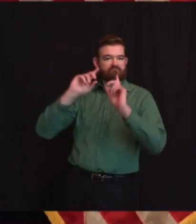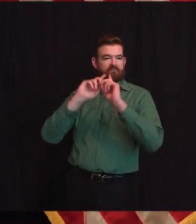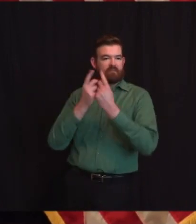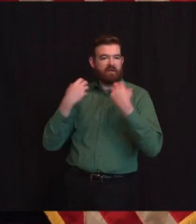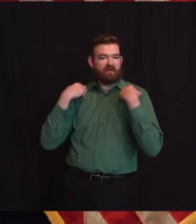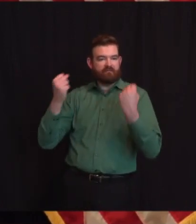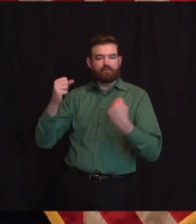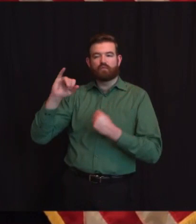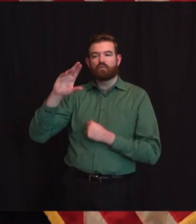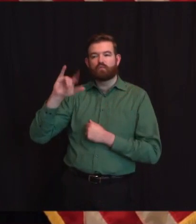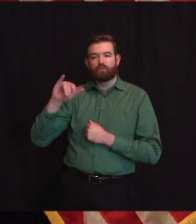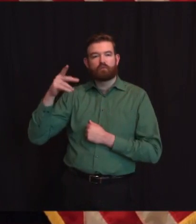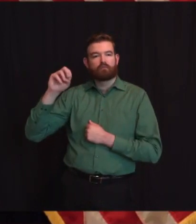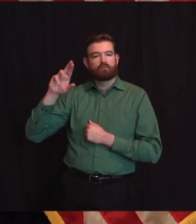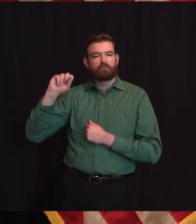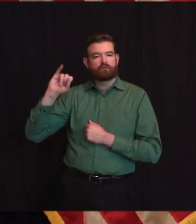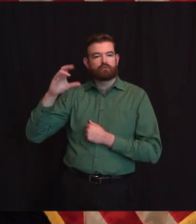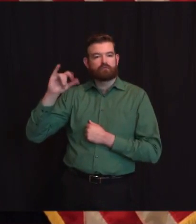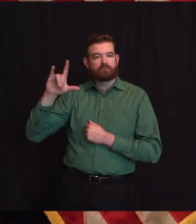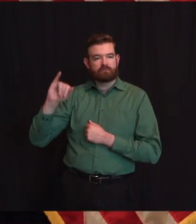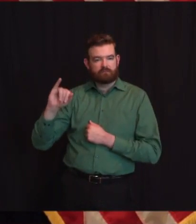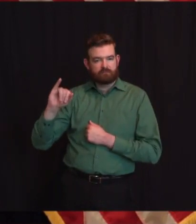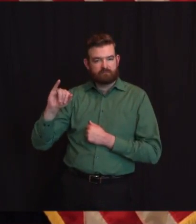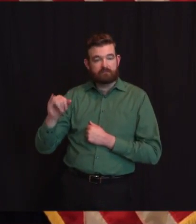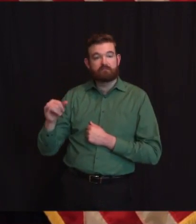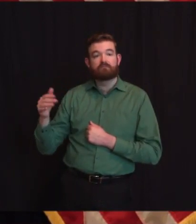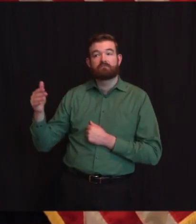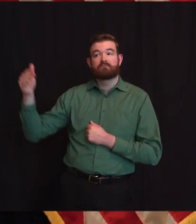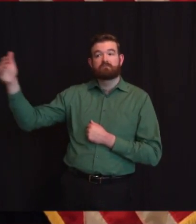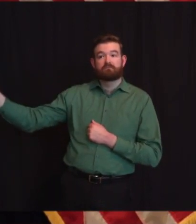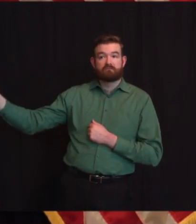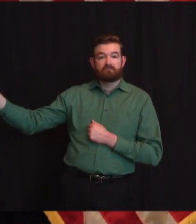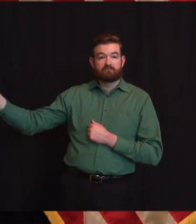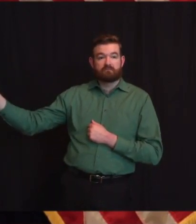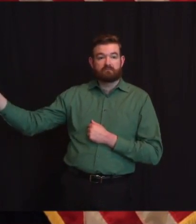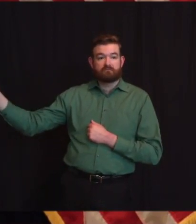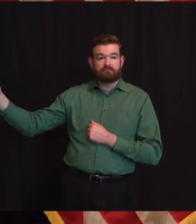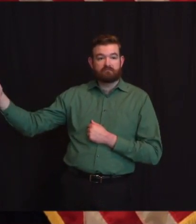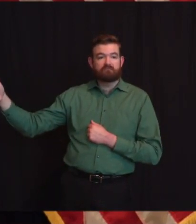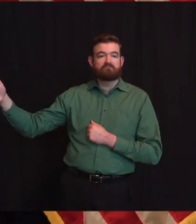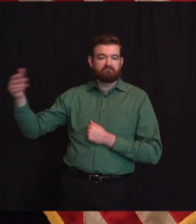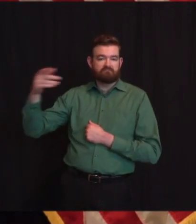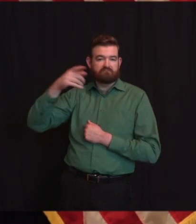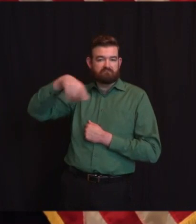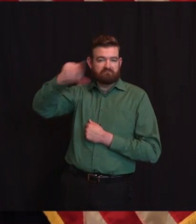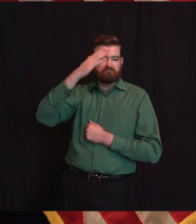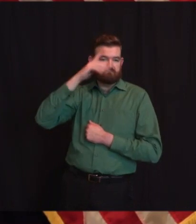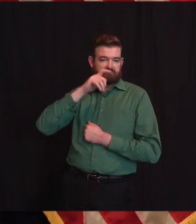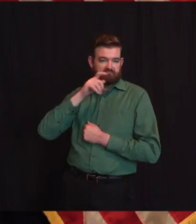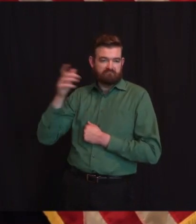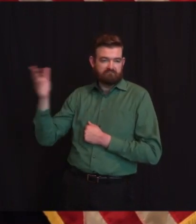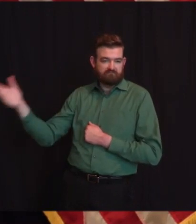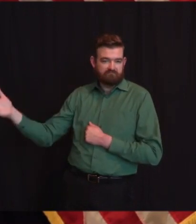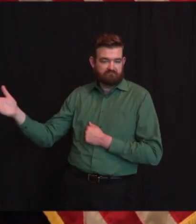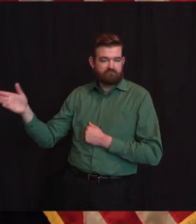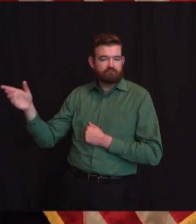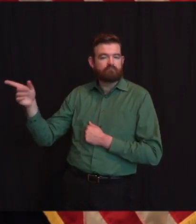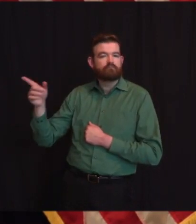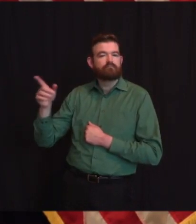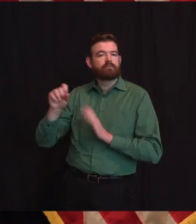right, another guy who's migrated into that same category, the Department of Health's Communicable Disease Service